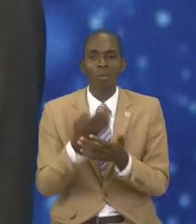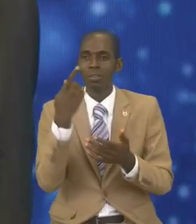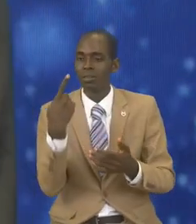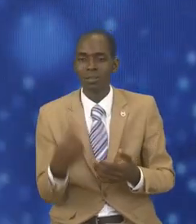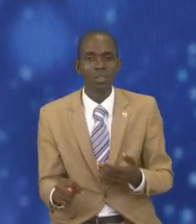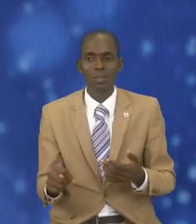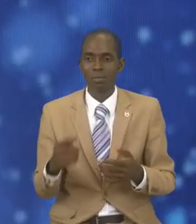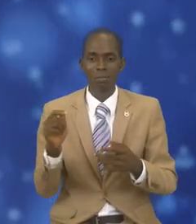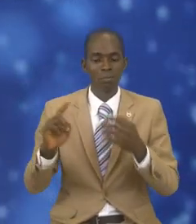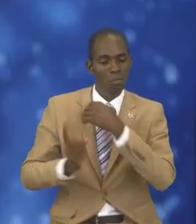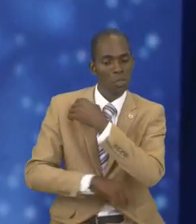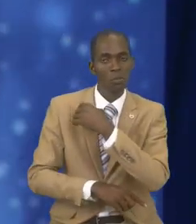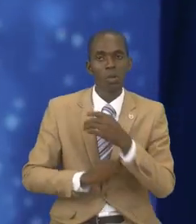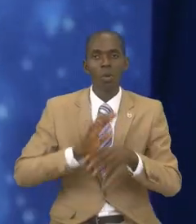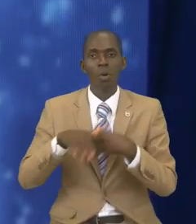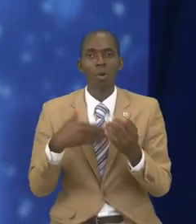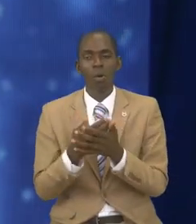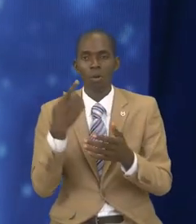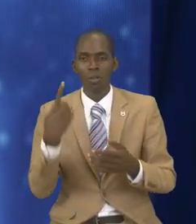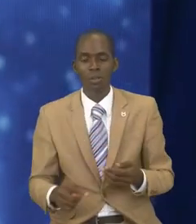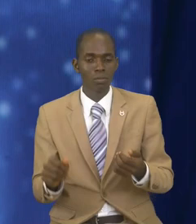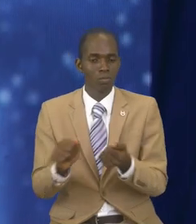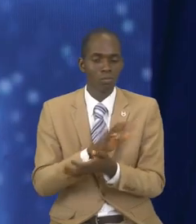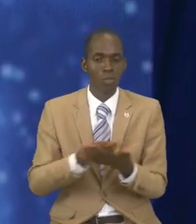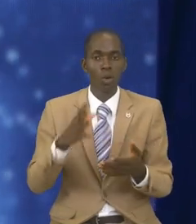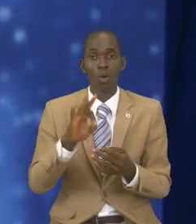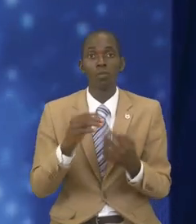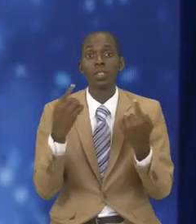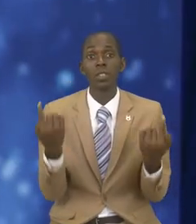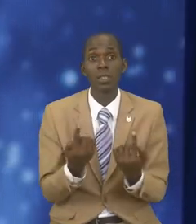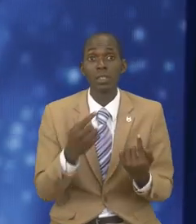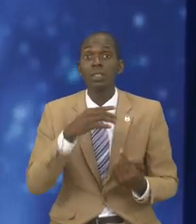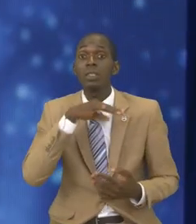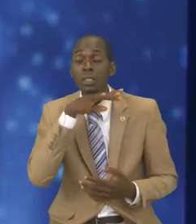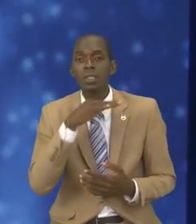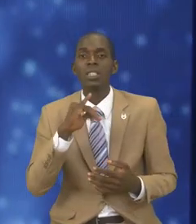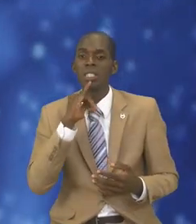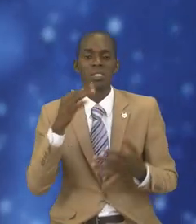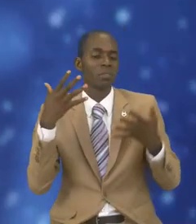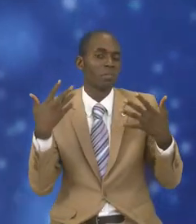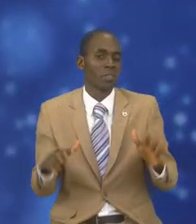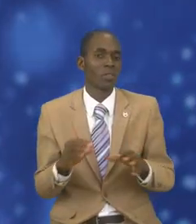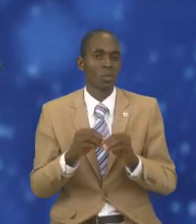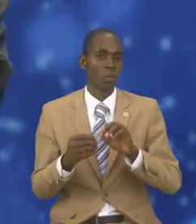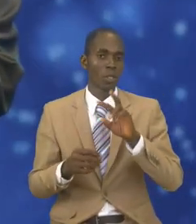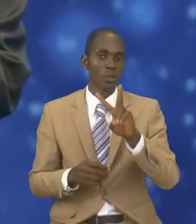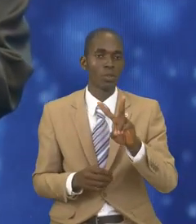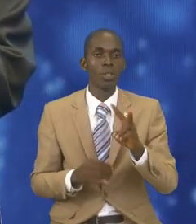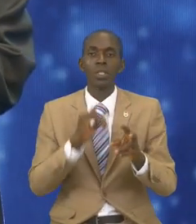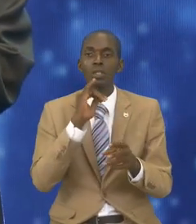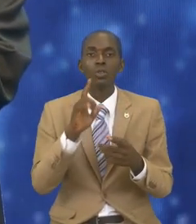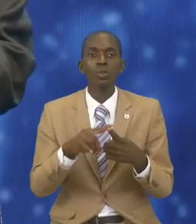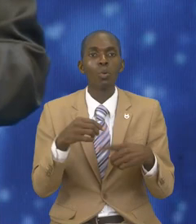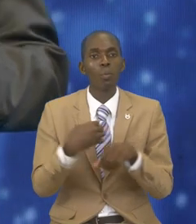the punishment, all the pollution of the sinner, it says, it is finished. Then number two is to make